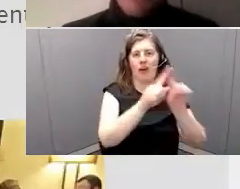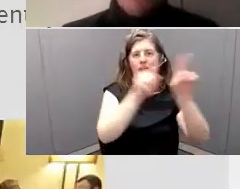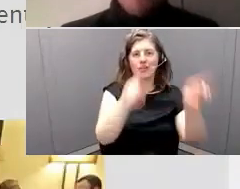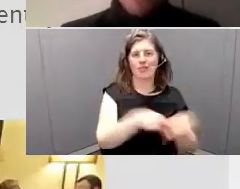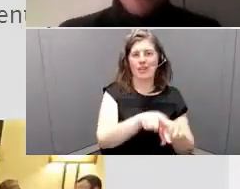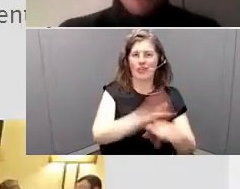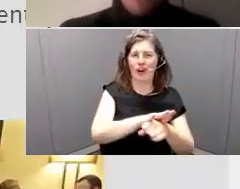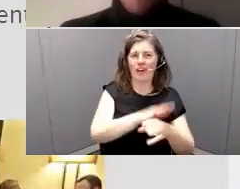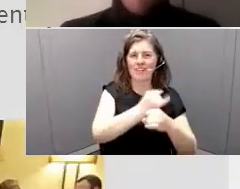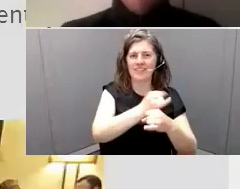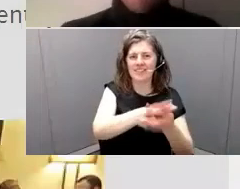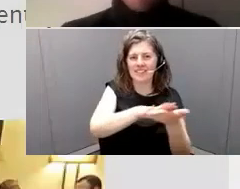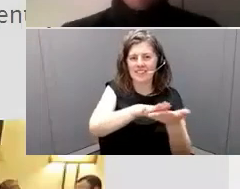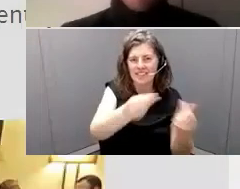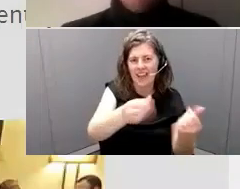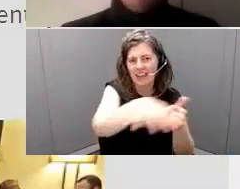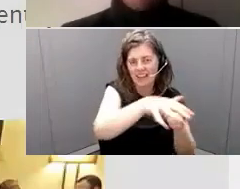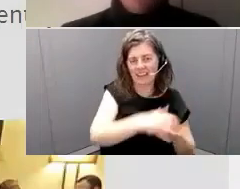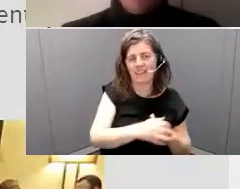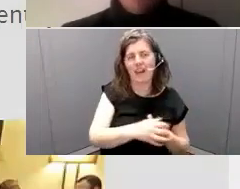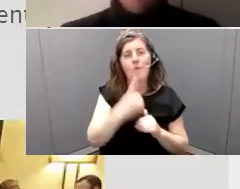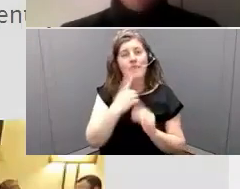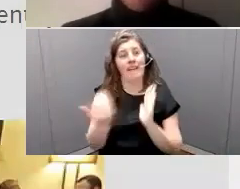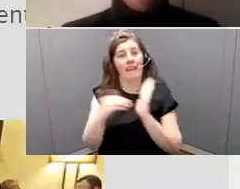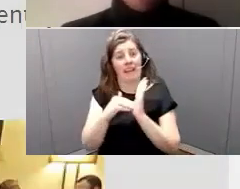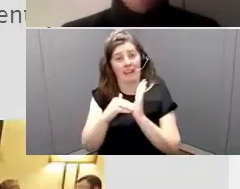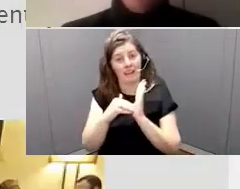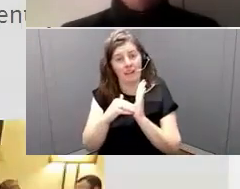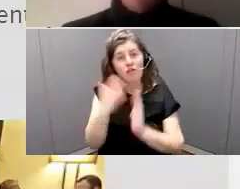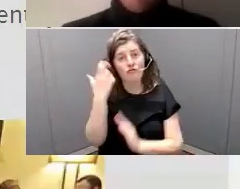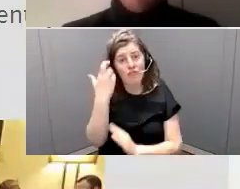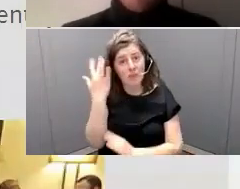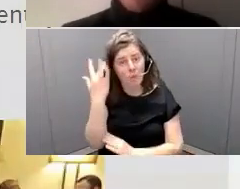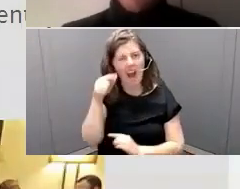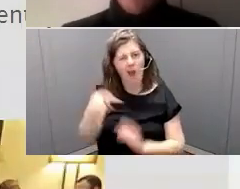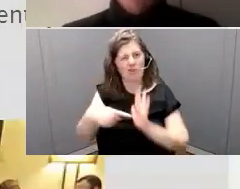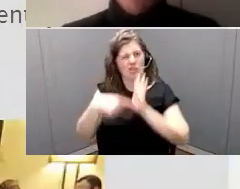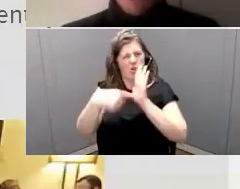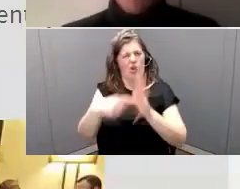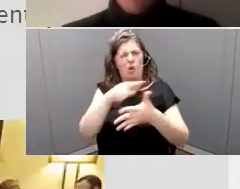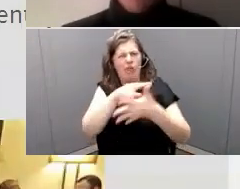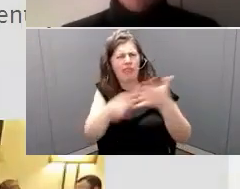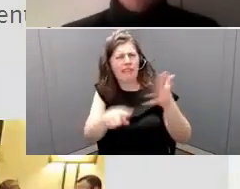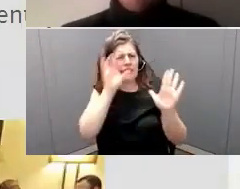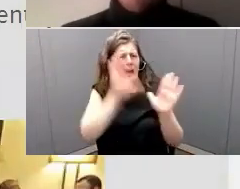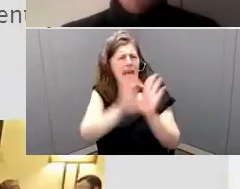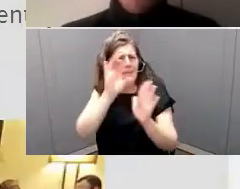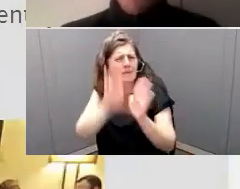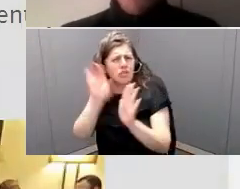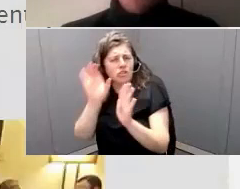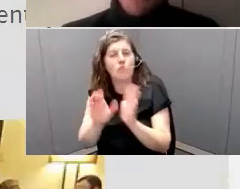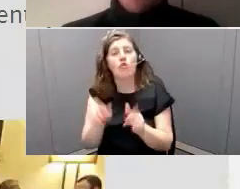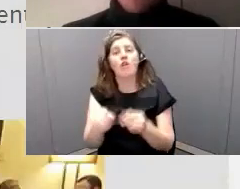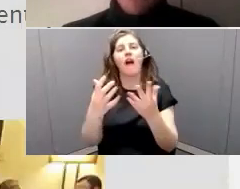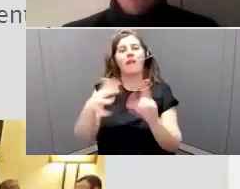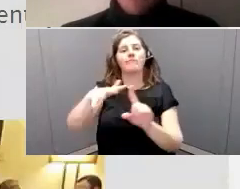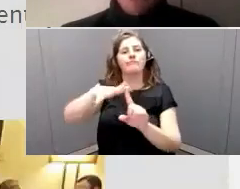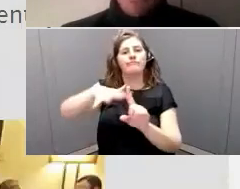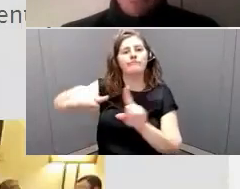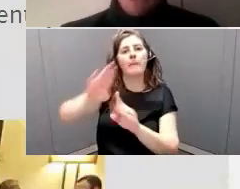site. Now, I'll reiterate once again, the reason why I'm showing you these images is to provide a